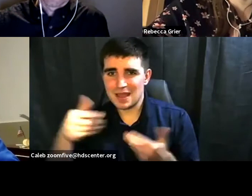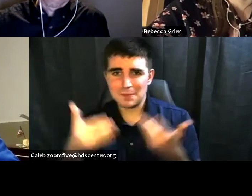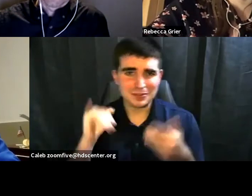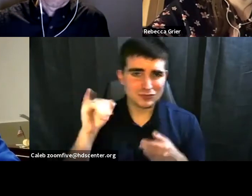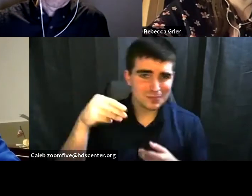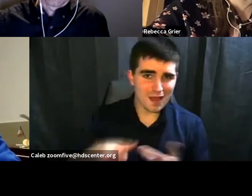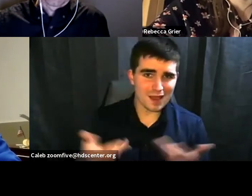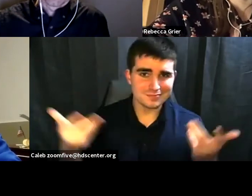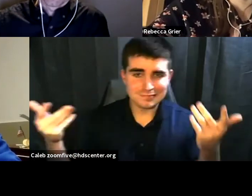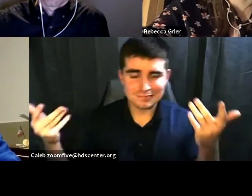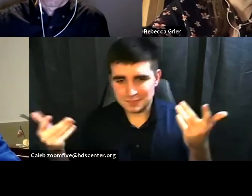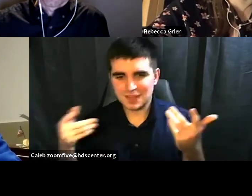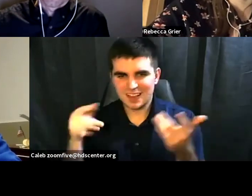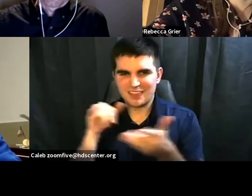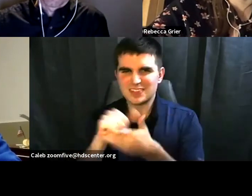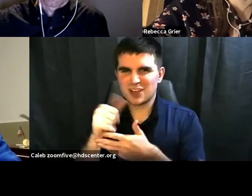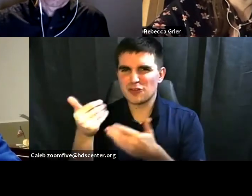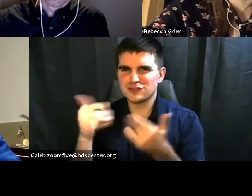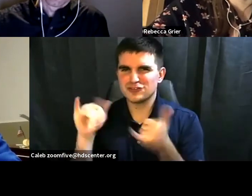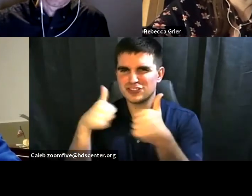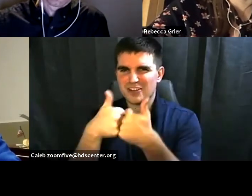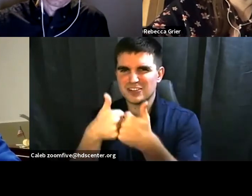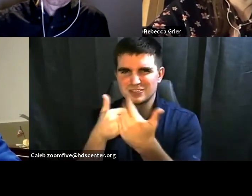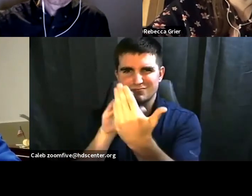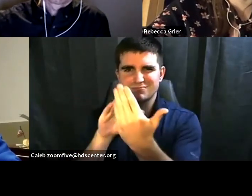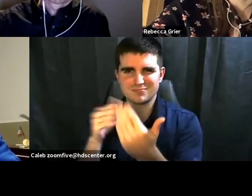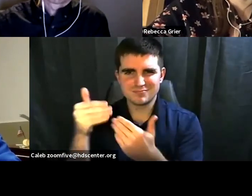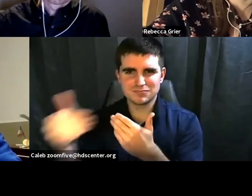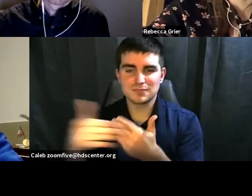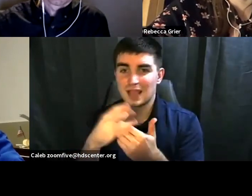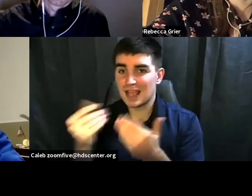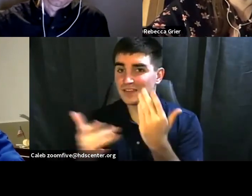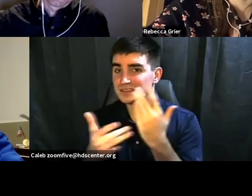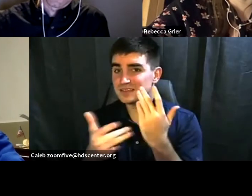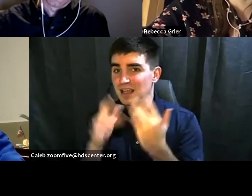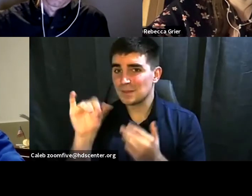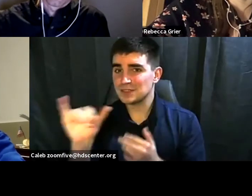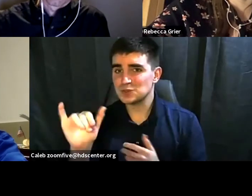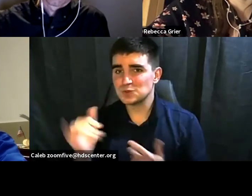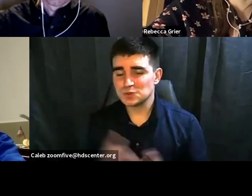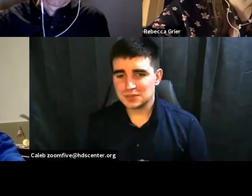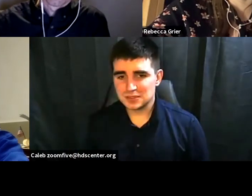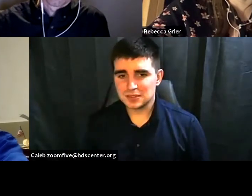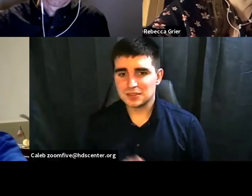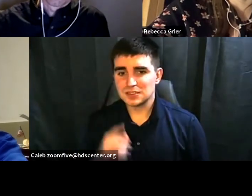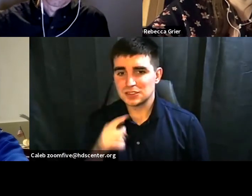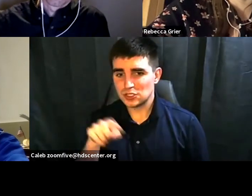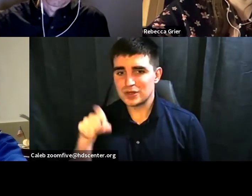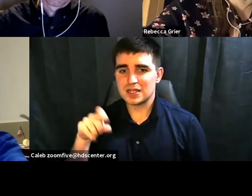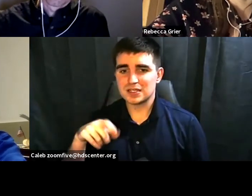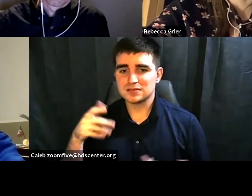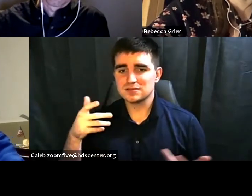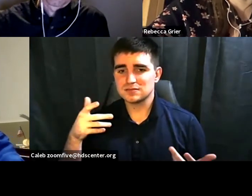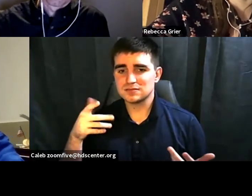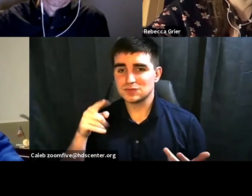those are other sort of challenging things. And then the tech companies as well, right? Because you need